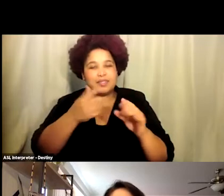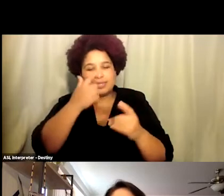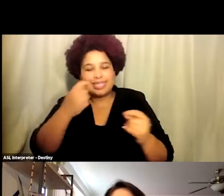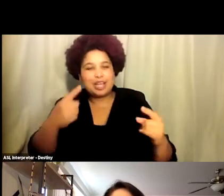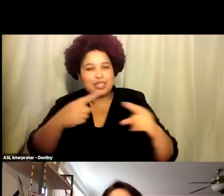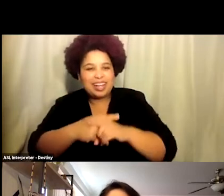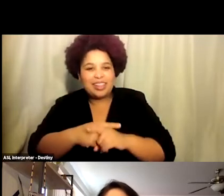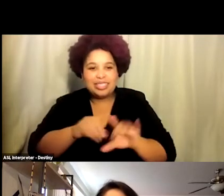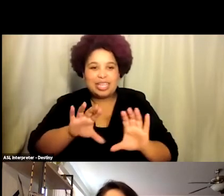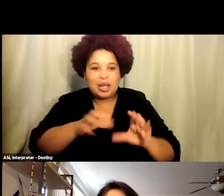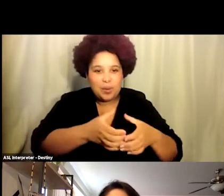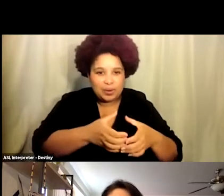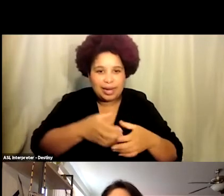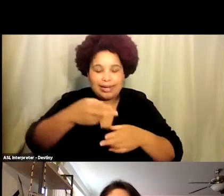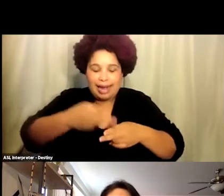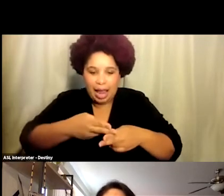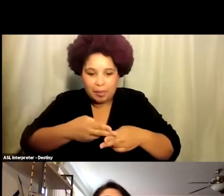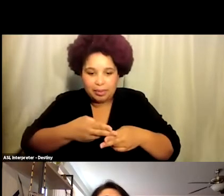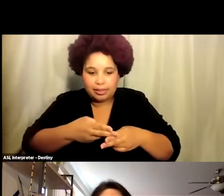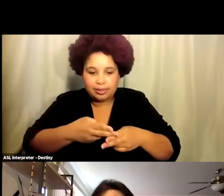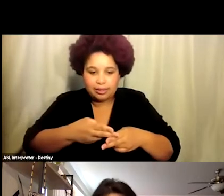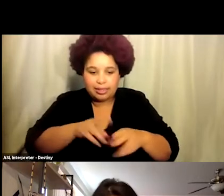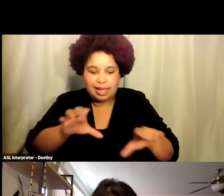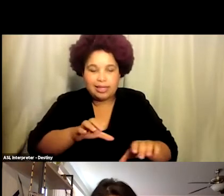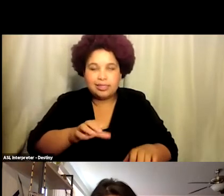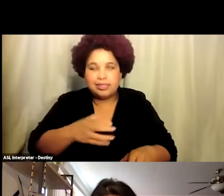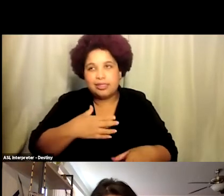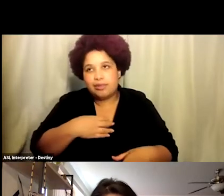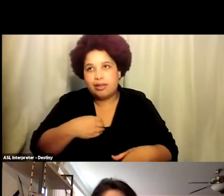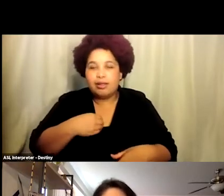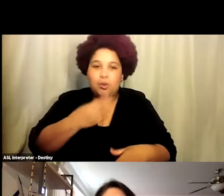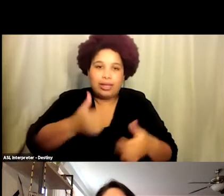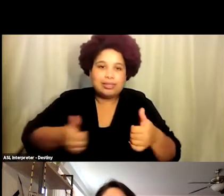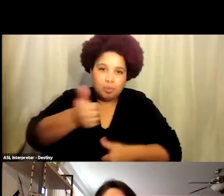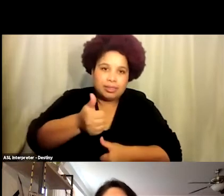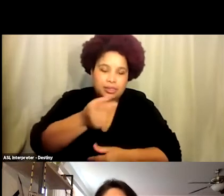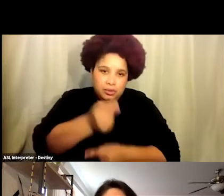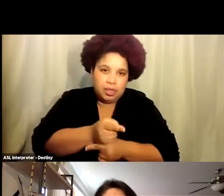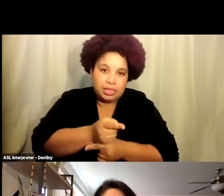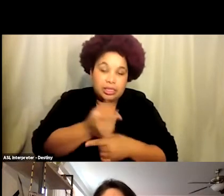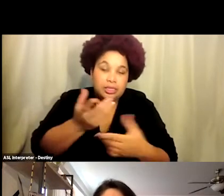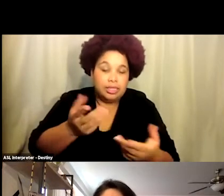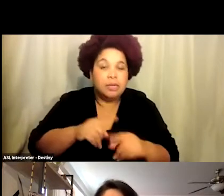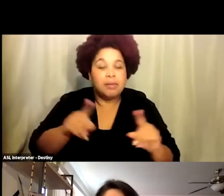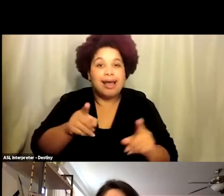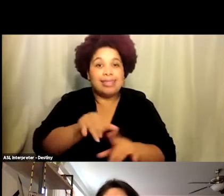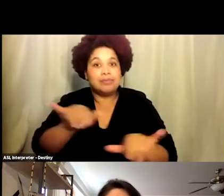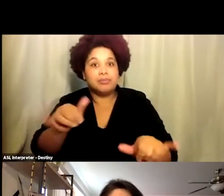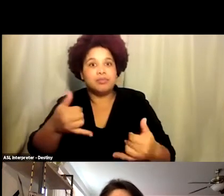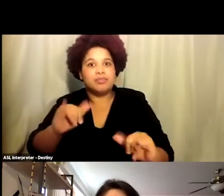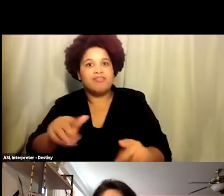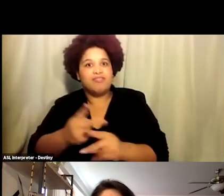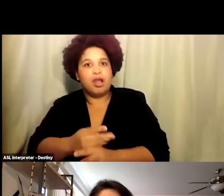this categorization and naming is also kind of an act of white supremacy, right? And yet at the same time, we have to figure out